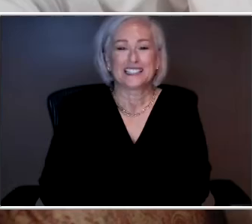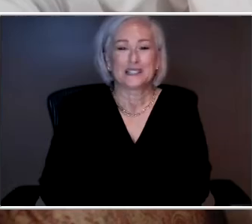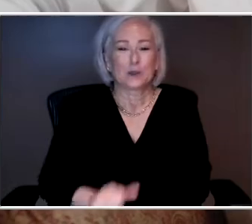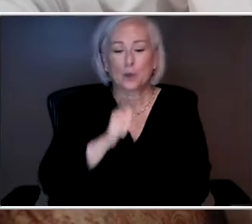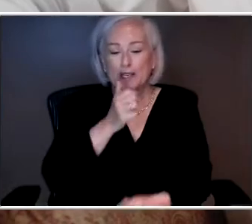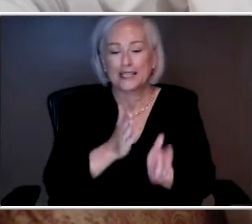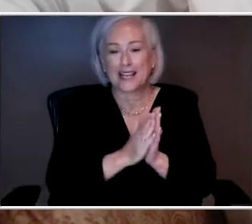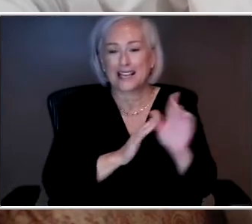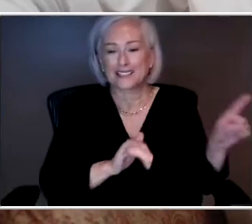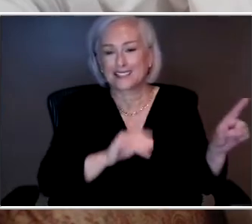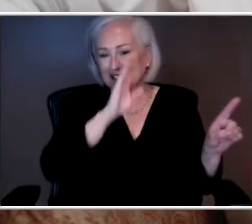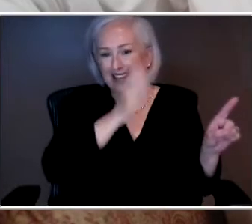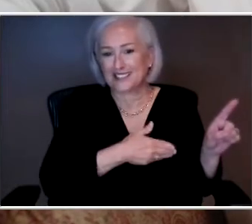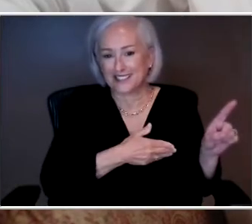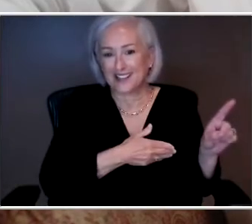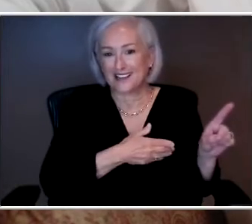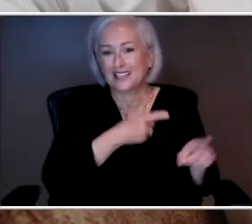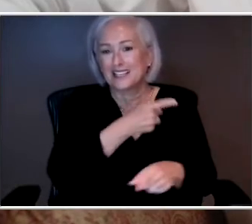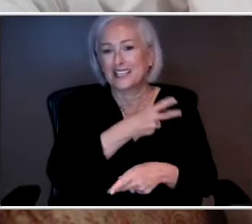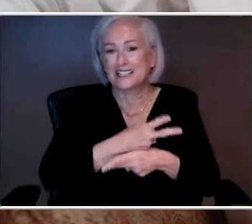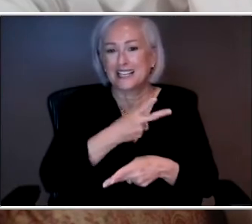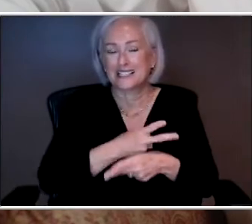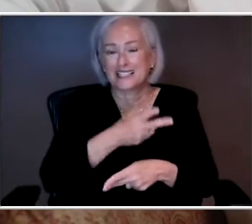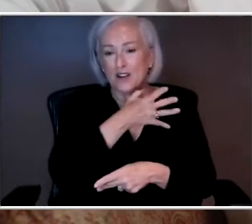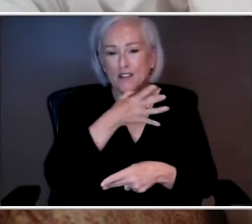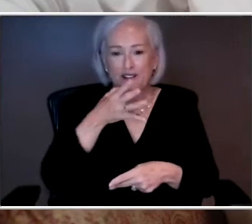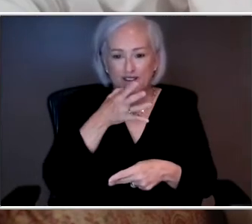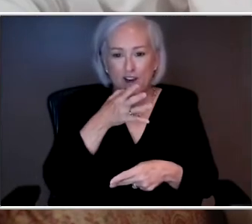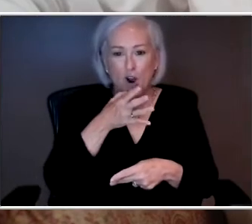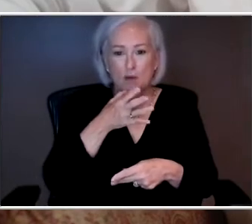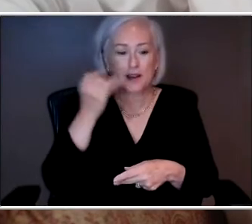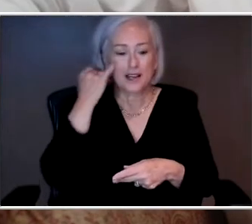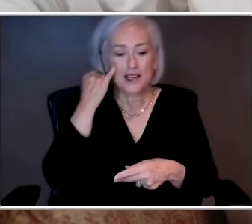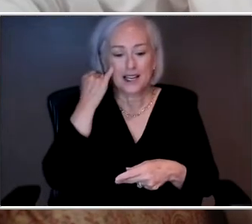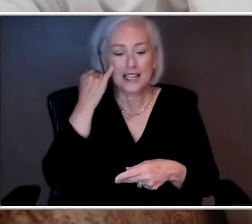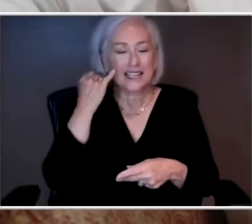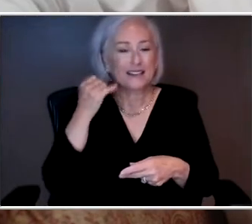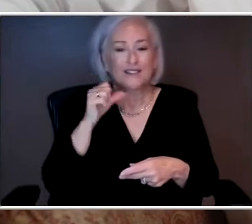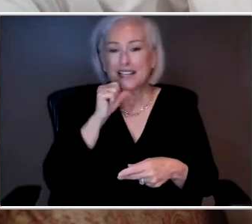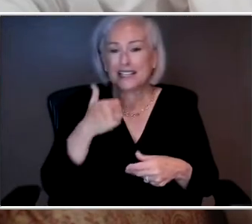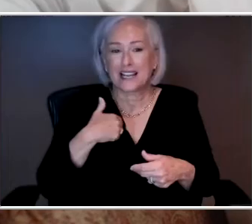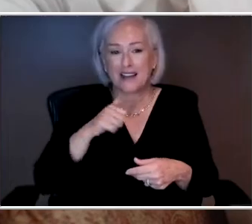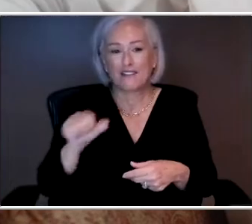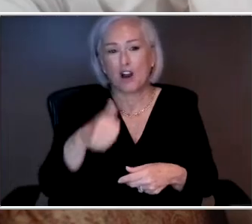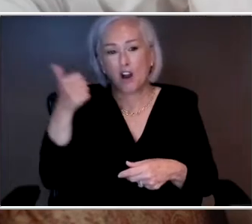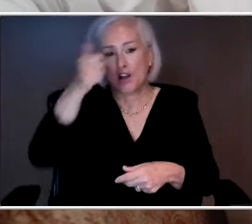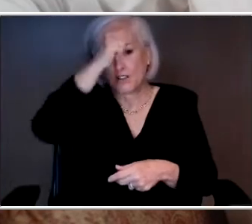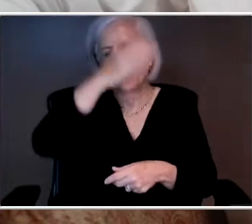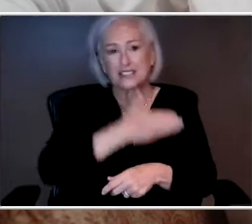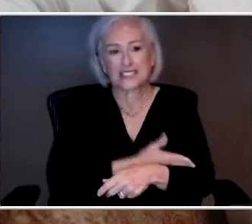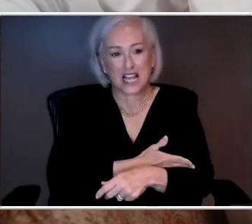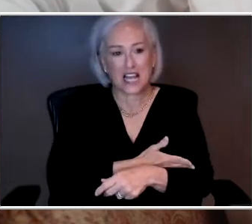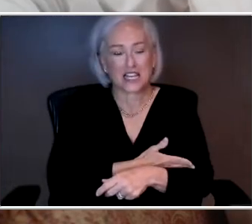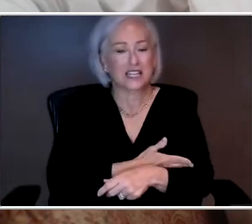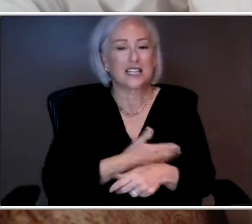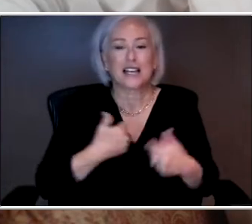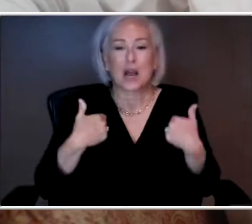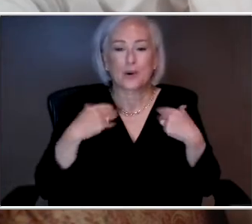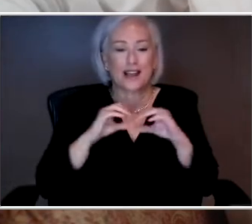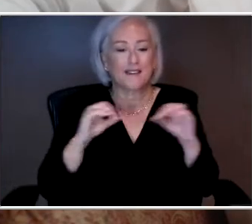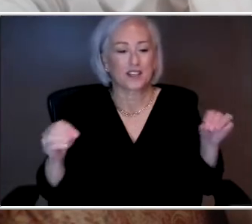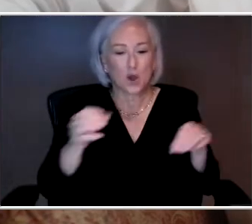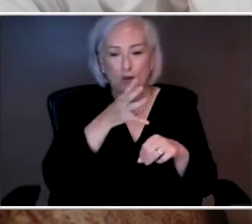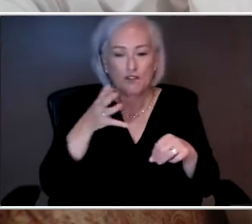But he takes care of the farm. If I didn't have him, the farm would have been gone and all the cattle. Because Grant's a banker and he's